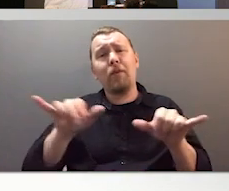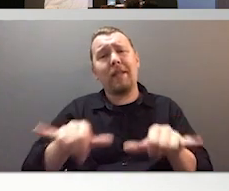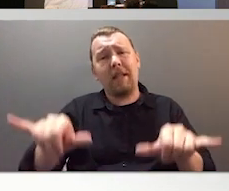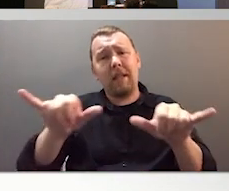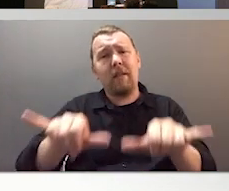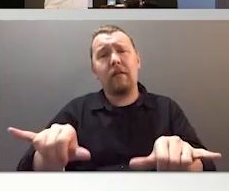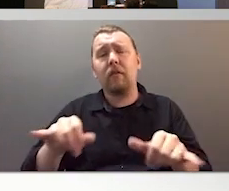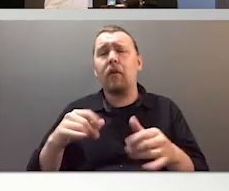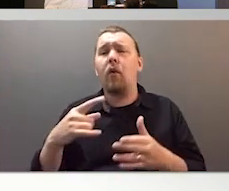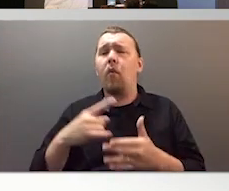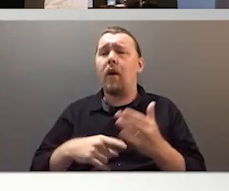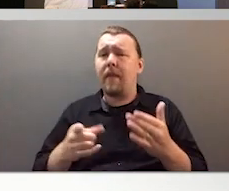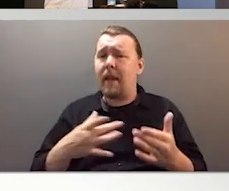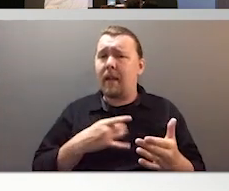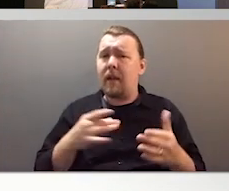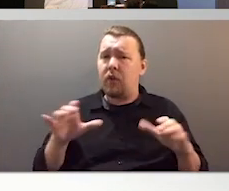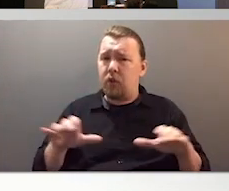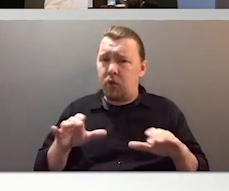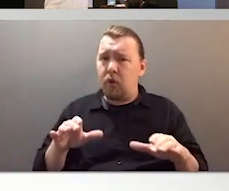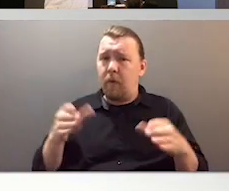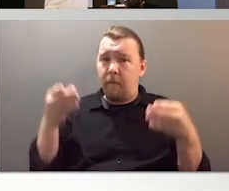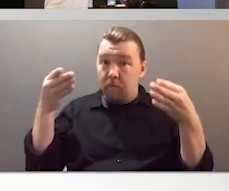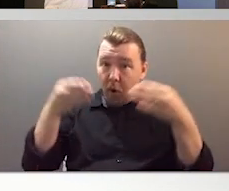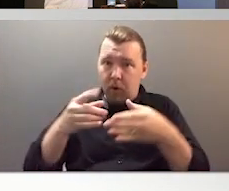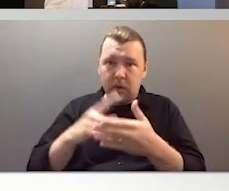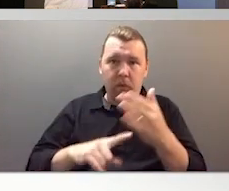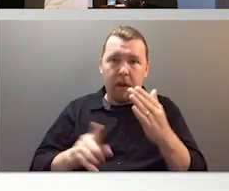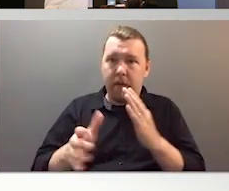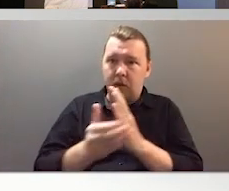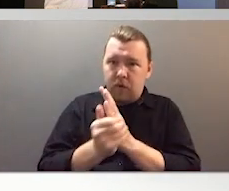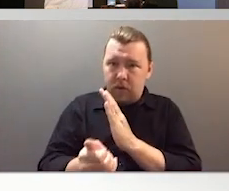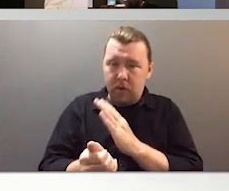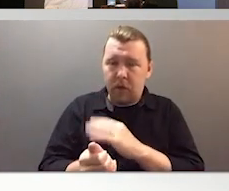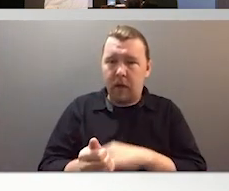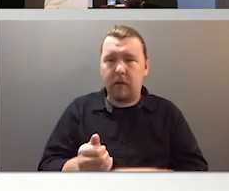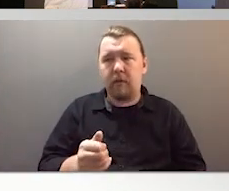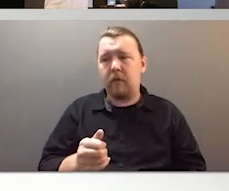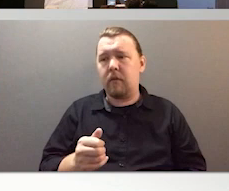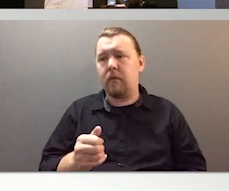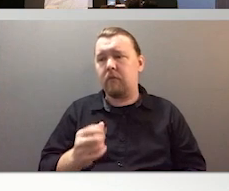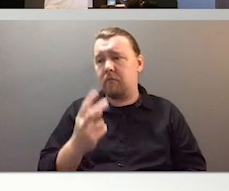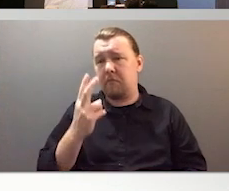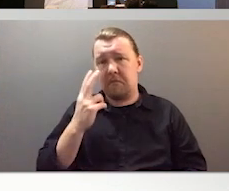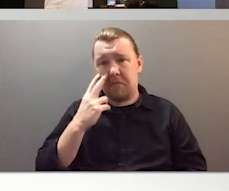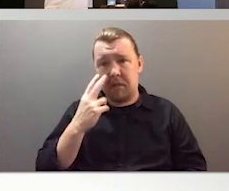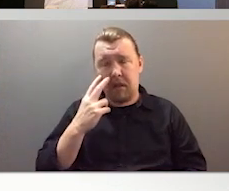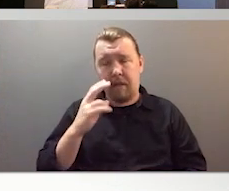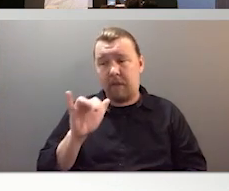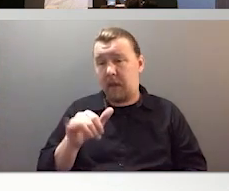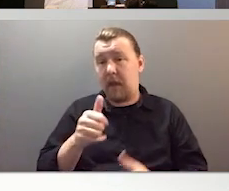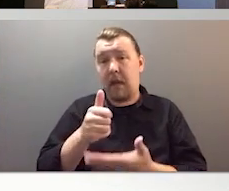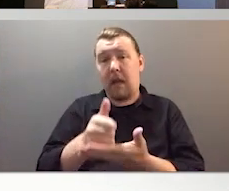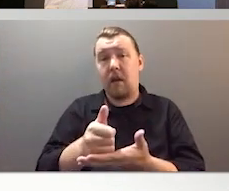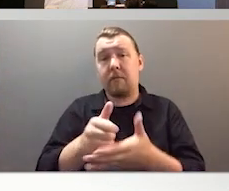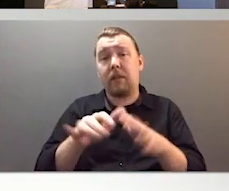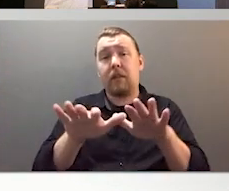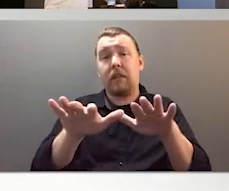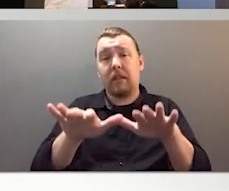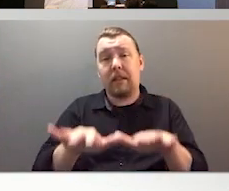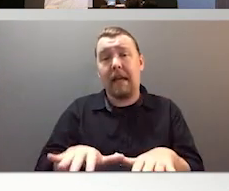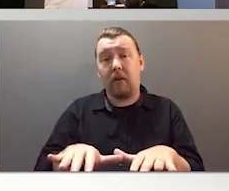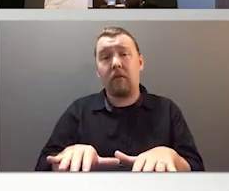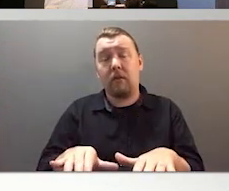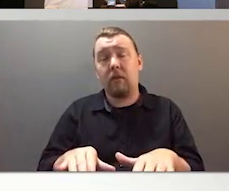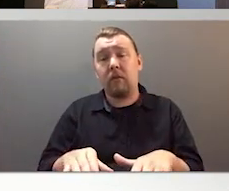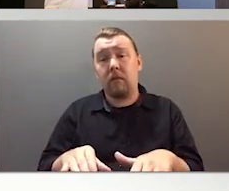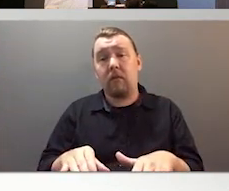helps settle the system down. I know everybody is this is so weird to be live in person.